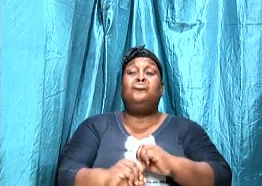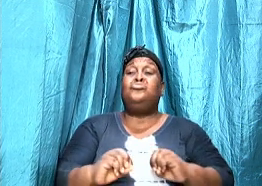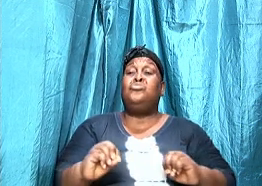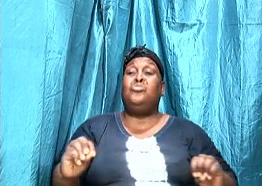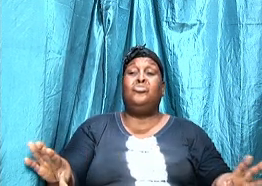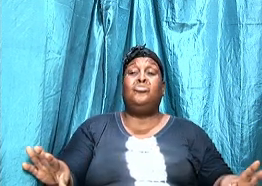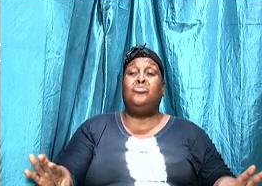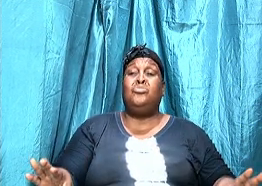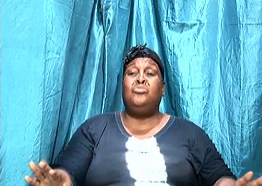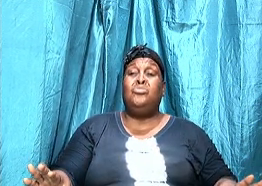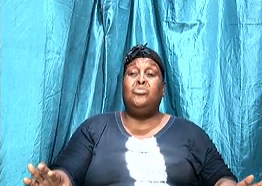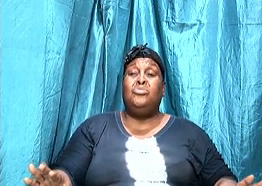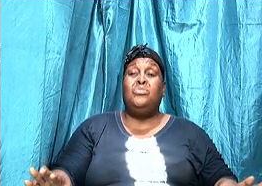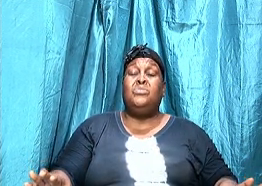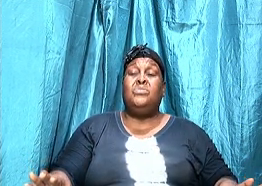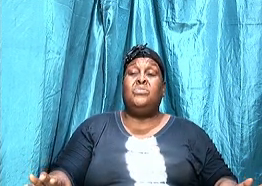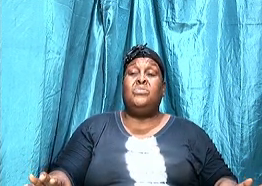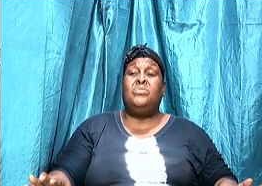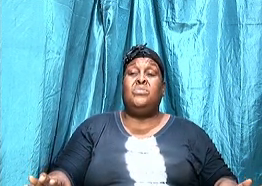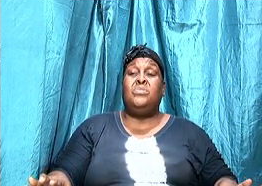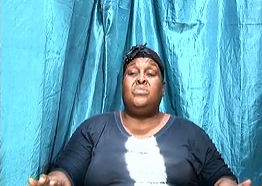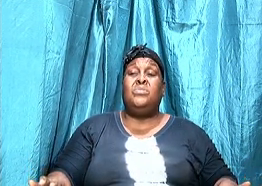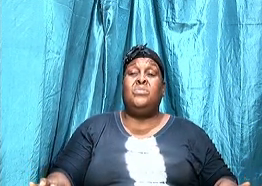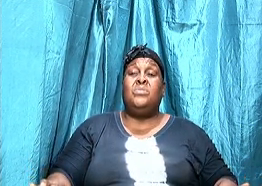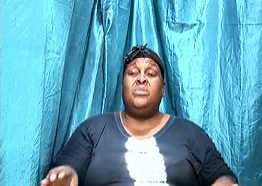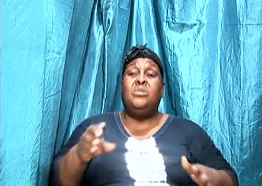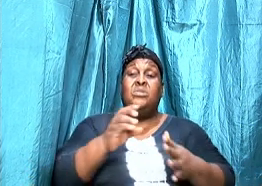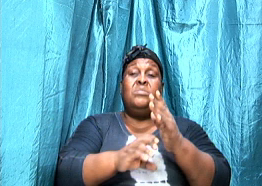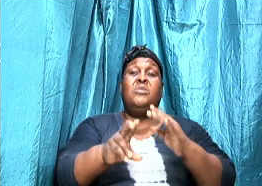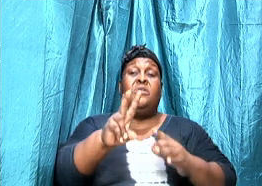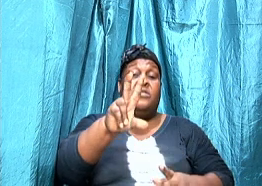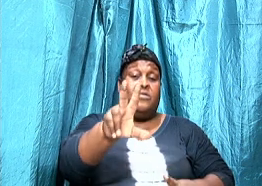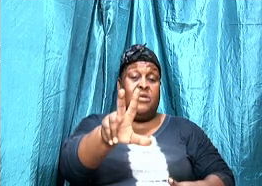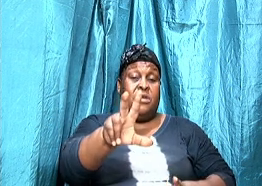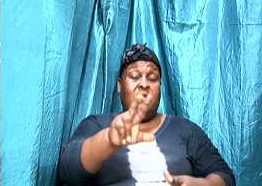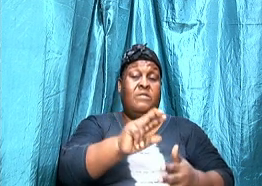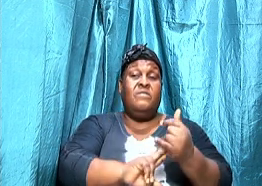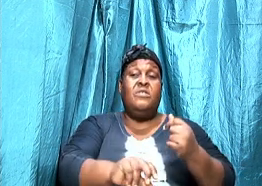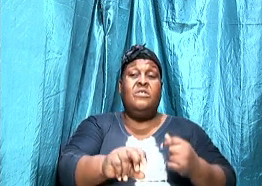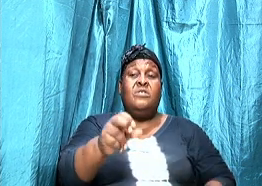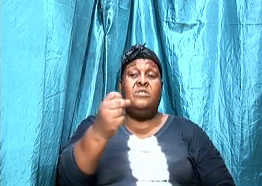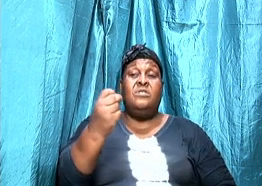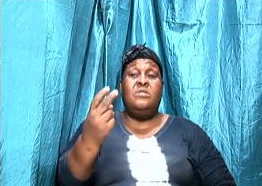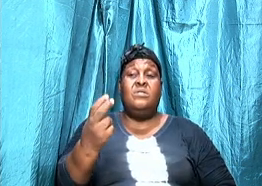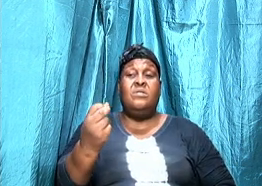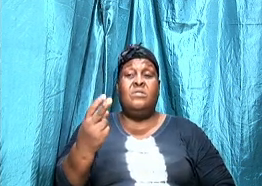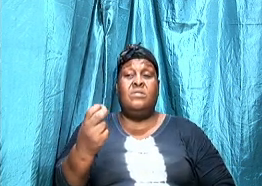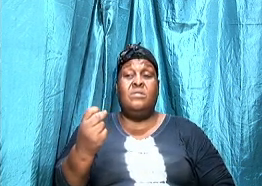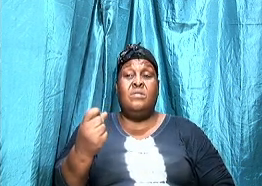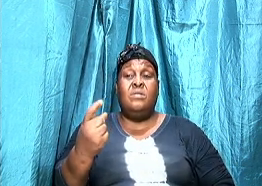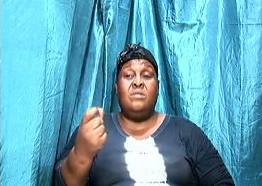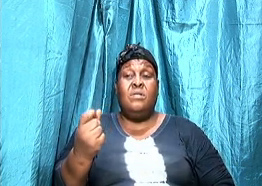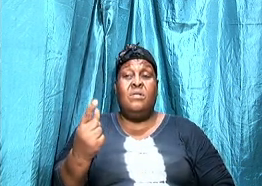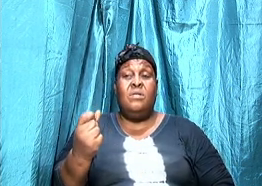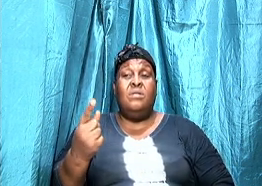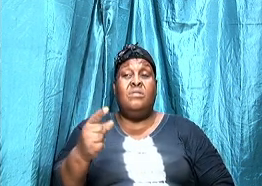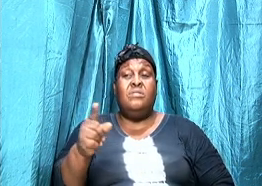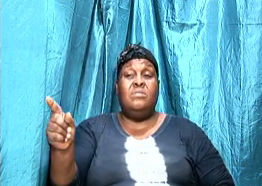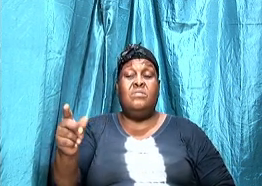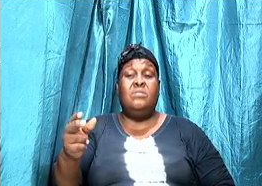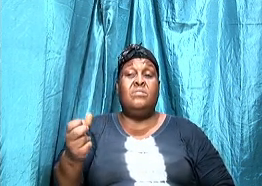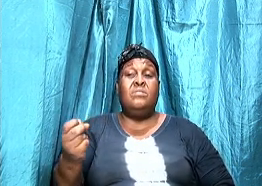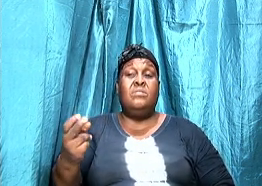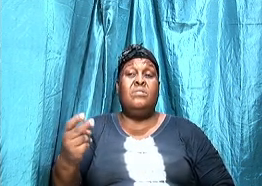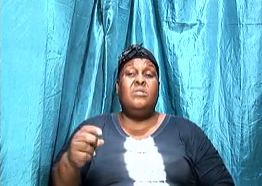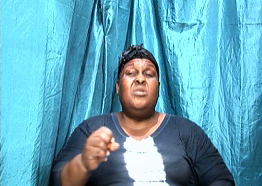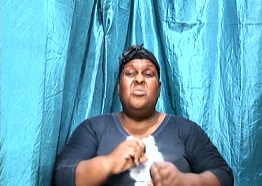in verse 11, chapter 3, verse 11, he said, there is none that understandeth. There was